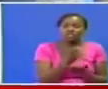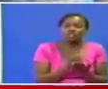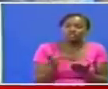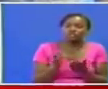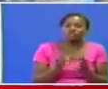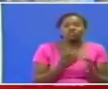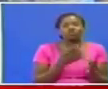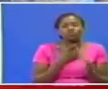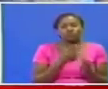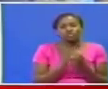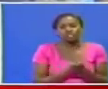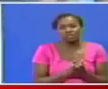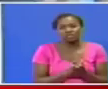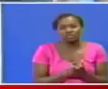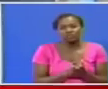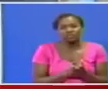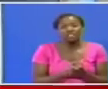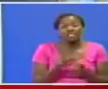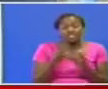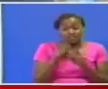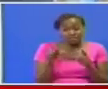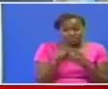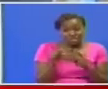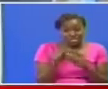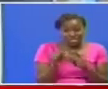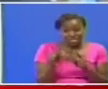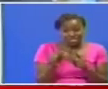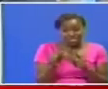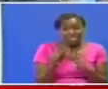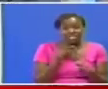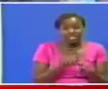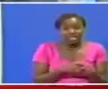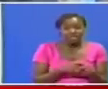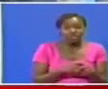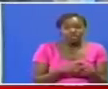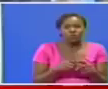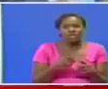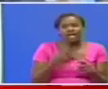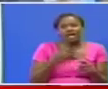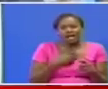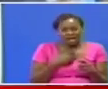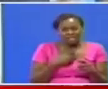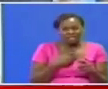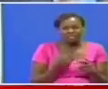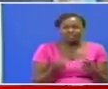all, that was a message when we ate tear gas along with my brother Raila and my